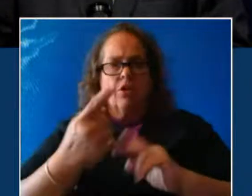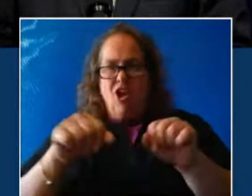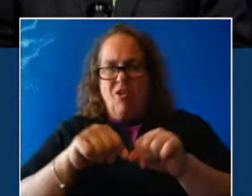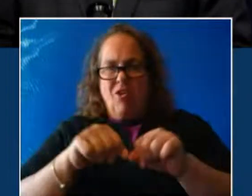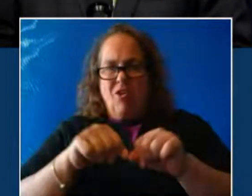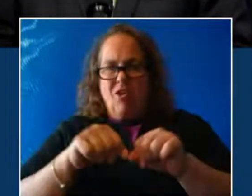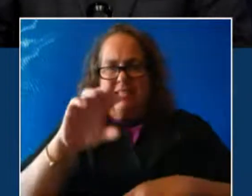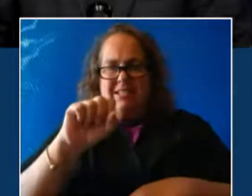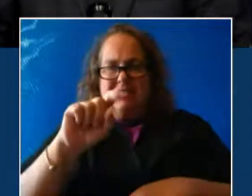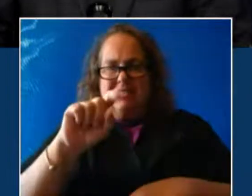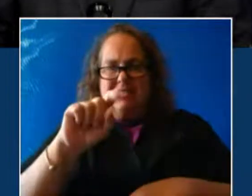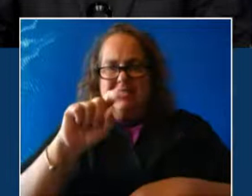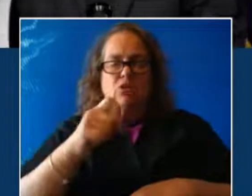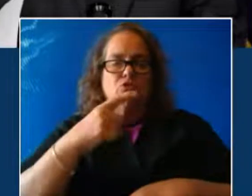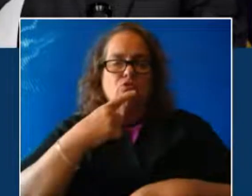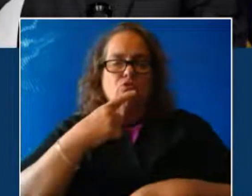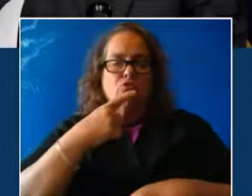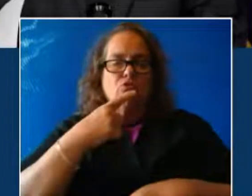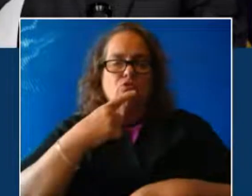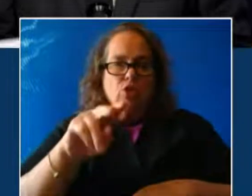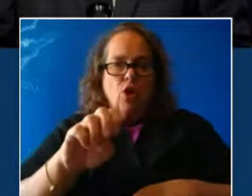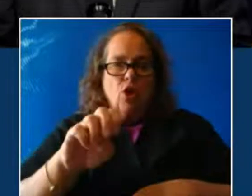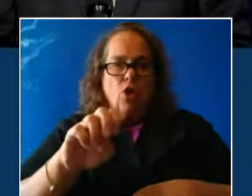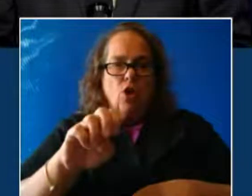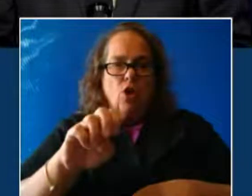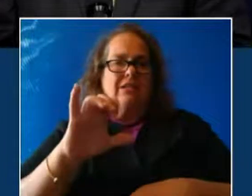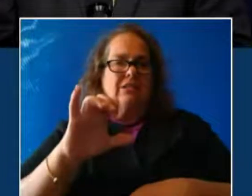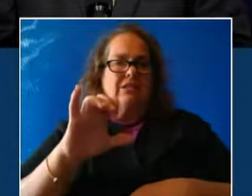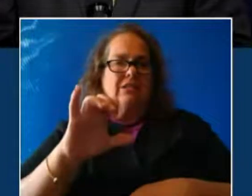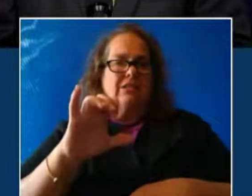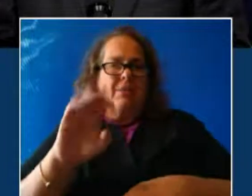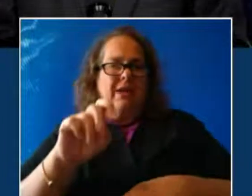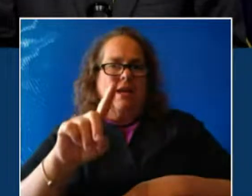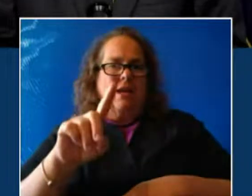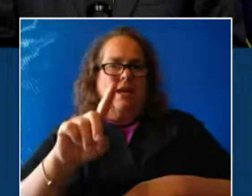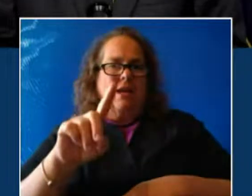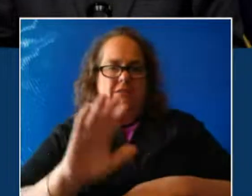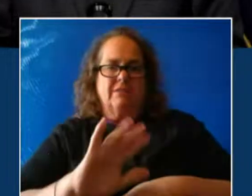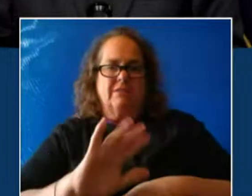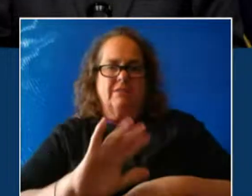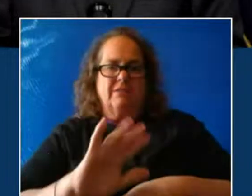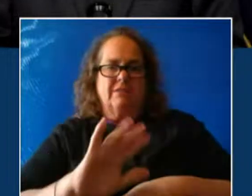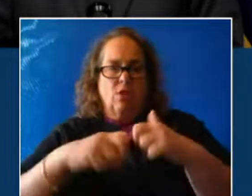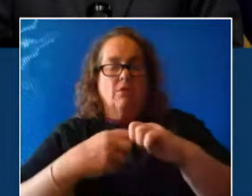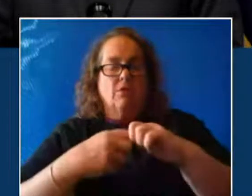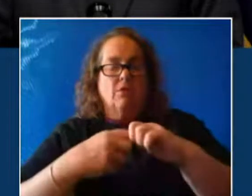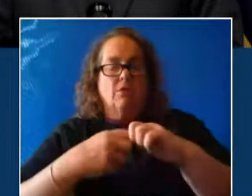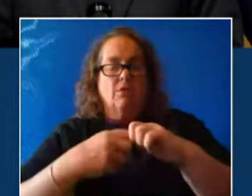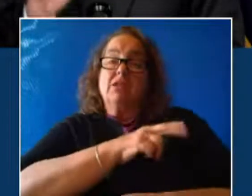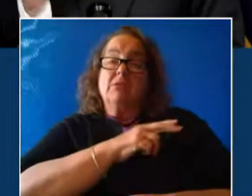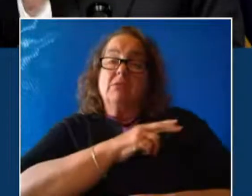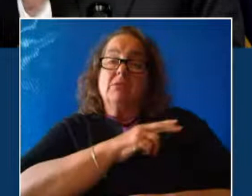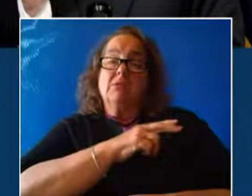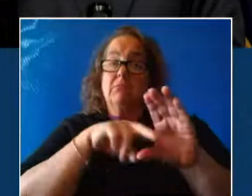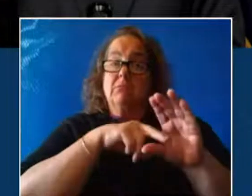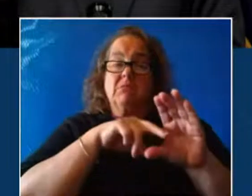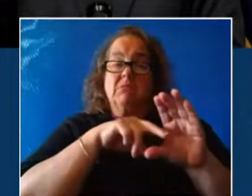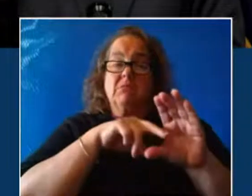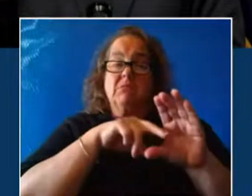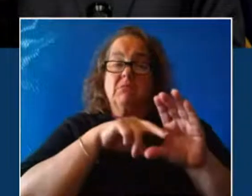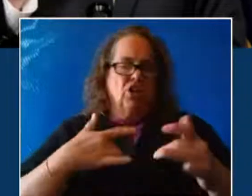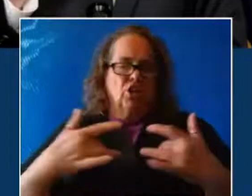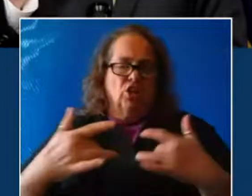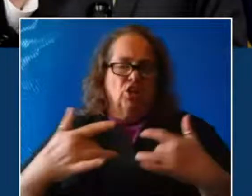beds. Hospital capacity right now is not an overriding concern. What is